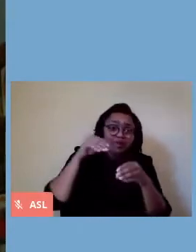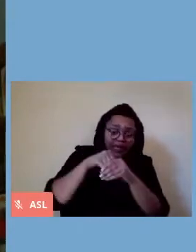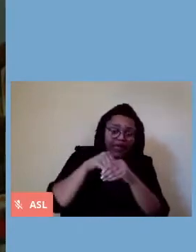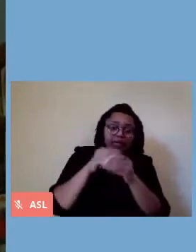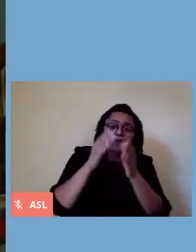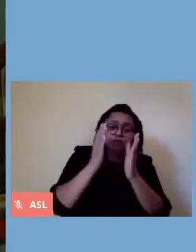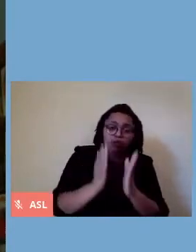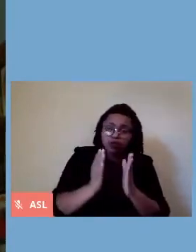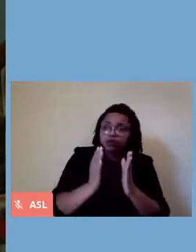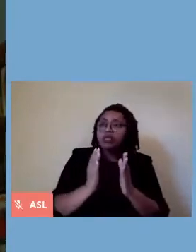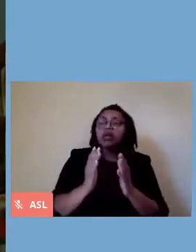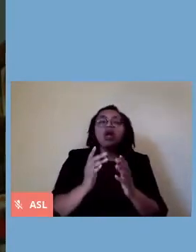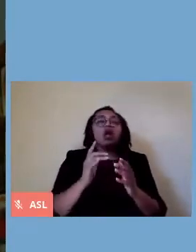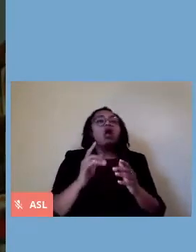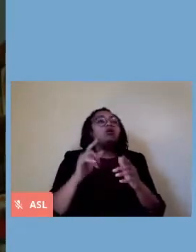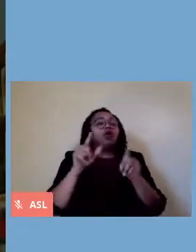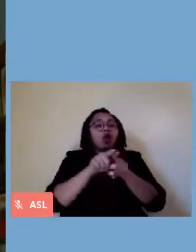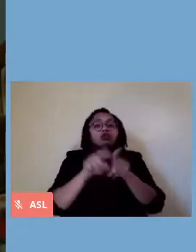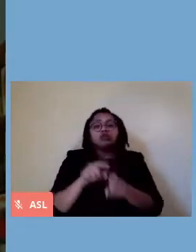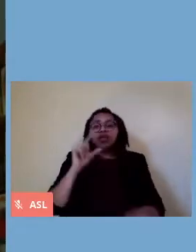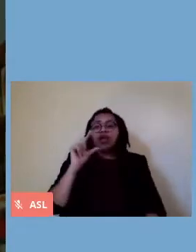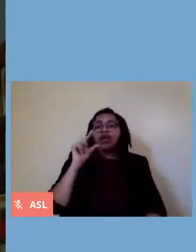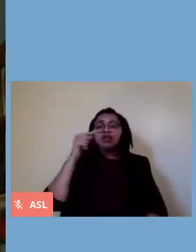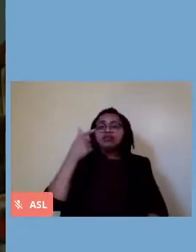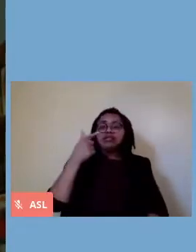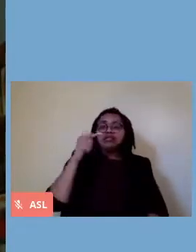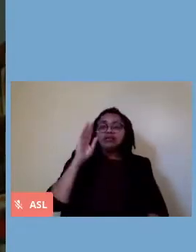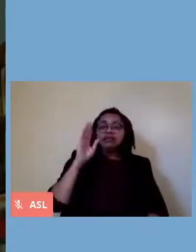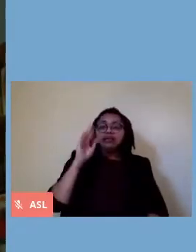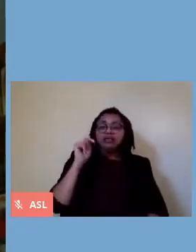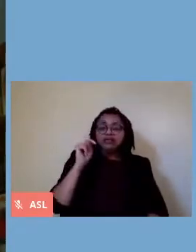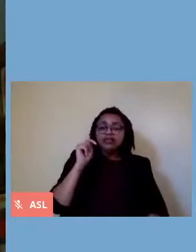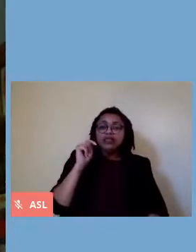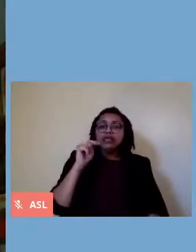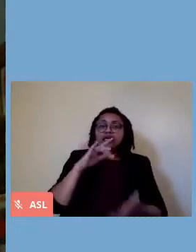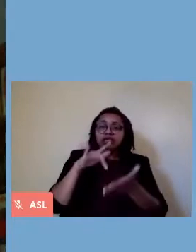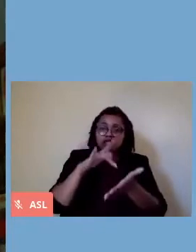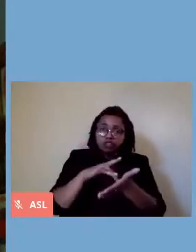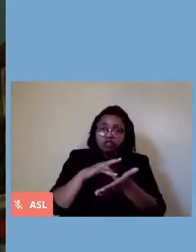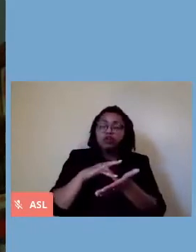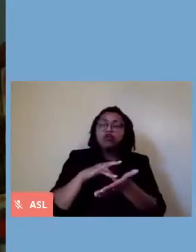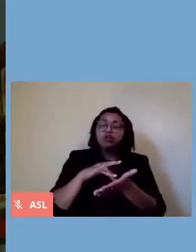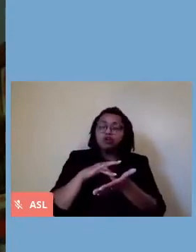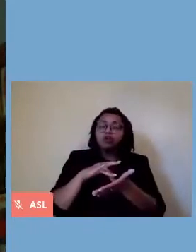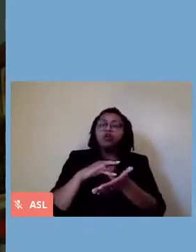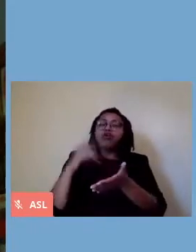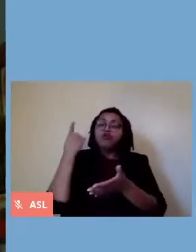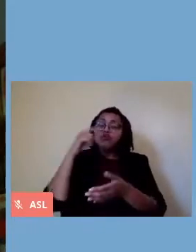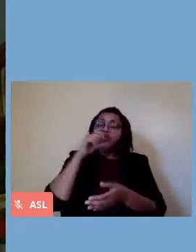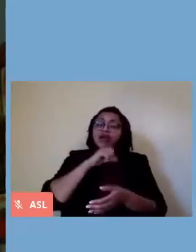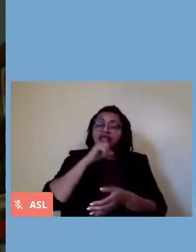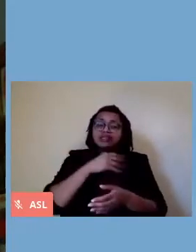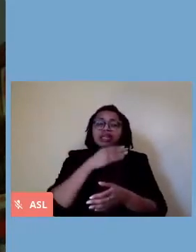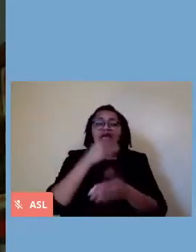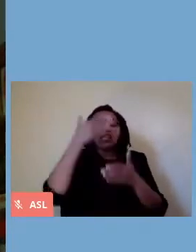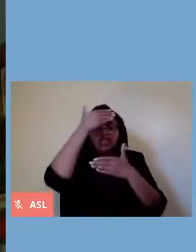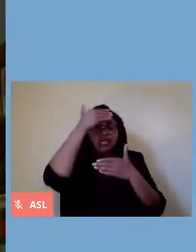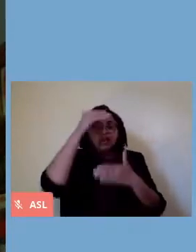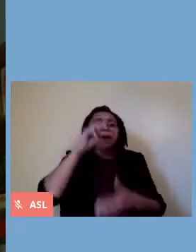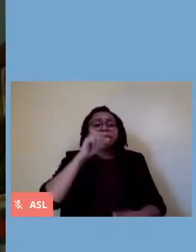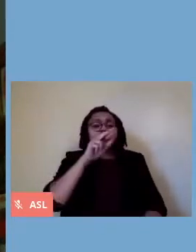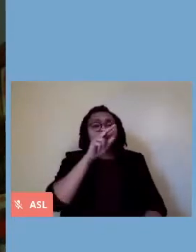at the LGBT Elder Center with the Commission on Aging event, to aligning with Maria Shriver and the Alzheimer's Task Force at a